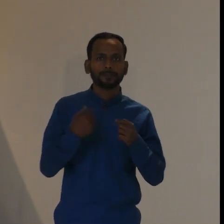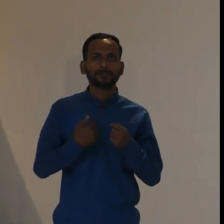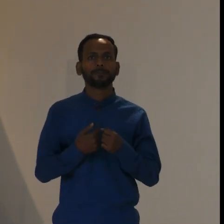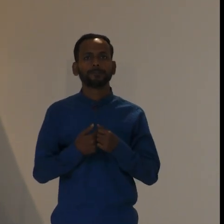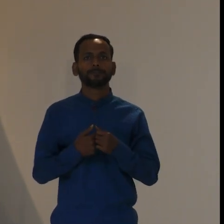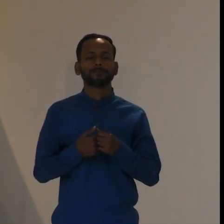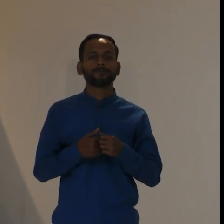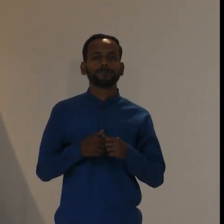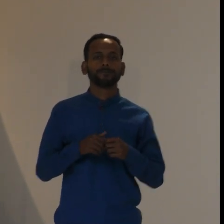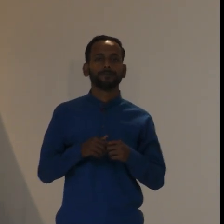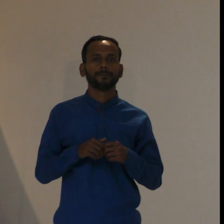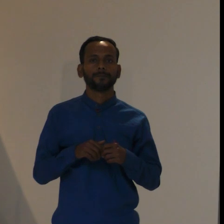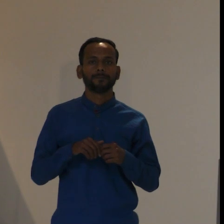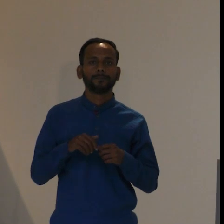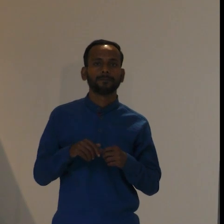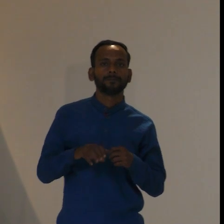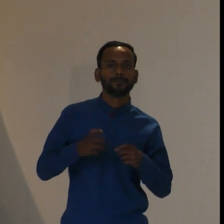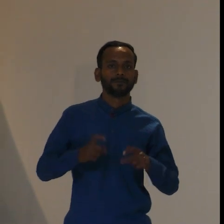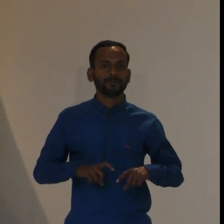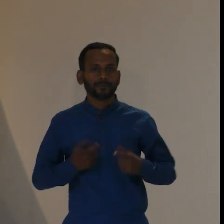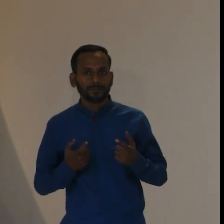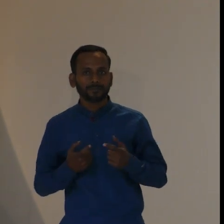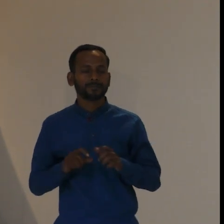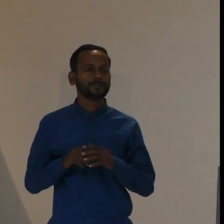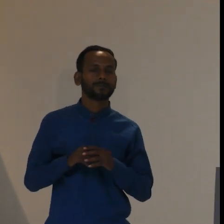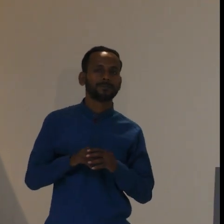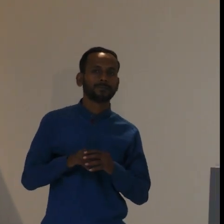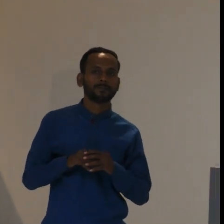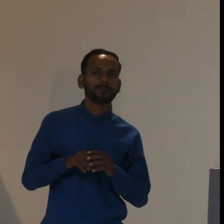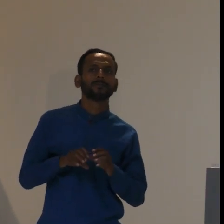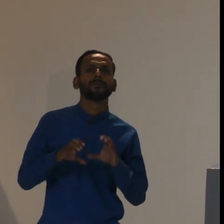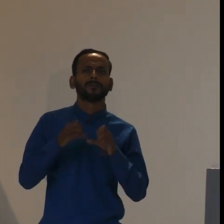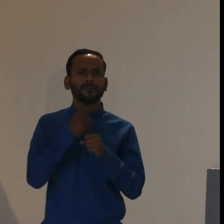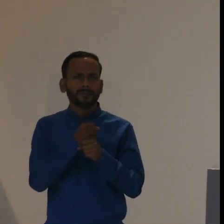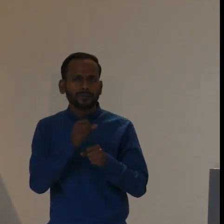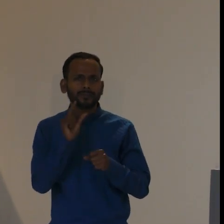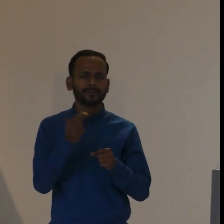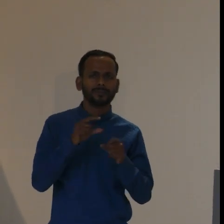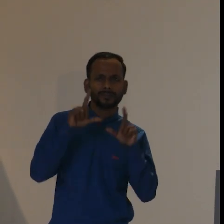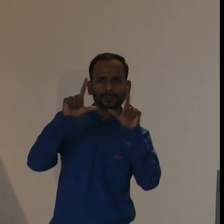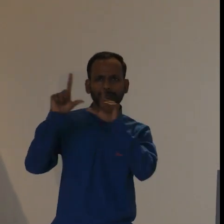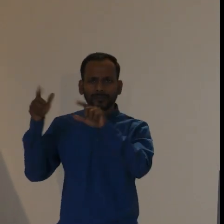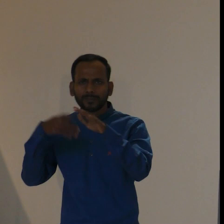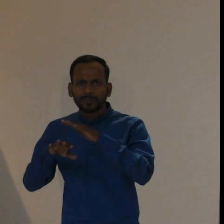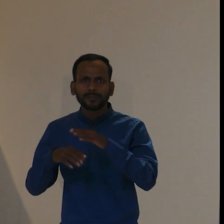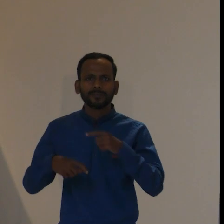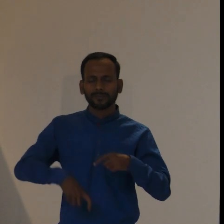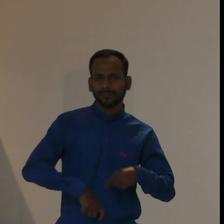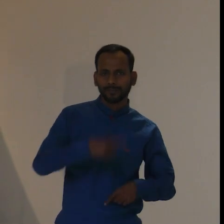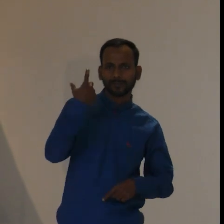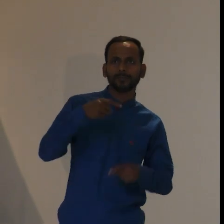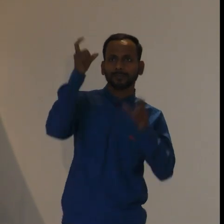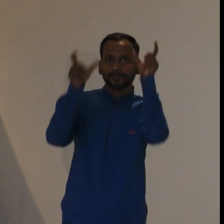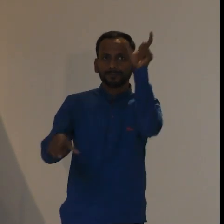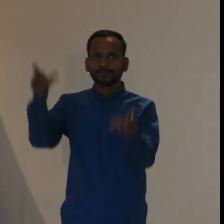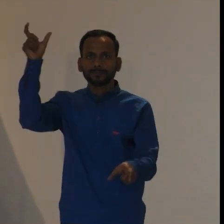a whole bunch of caricatures, web blogs, gallery activities to engage both digital and physical in-person